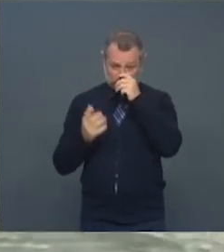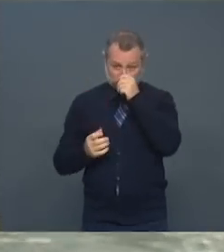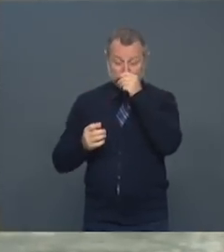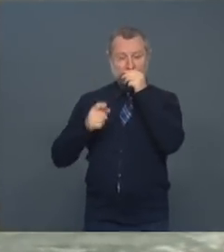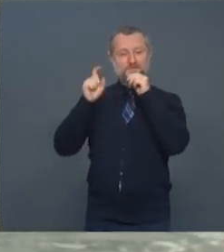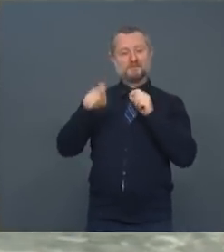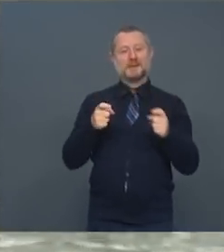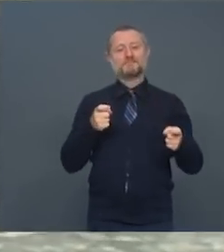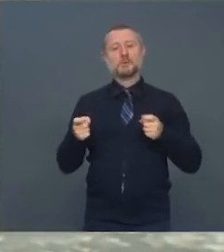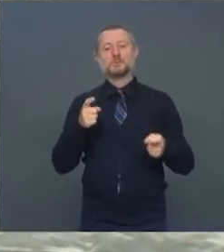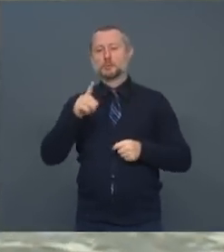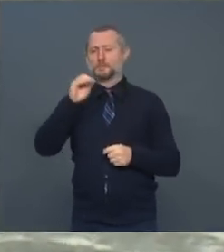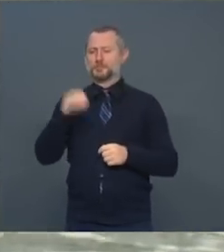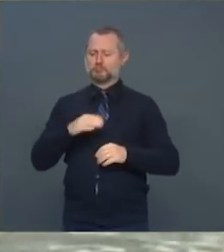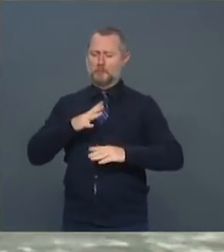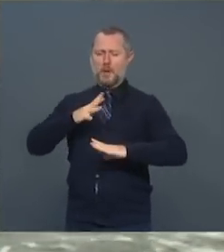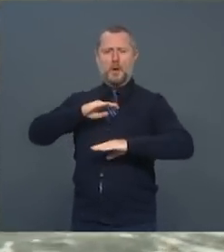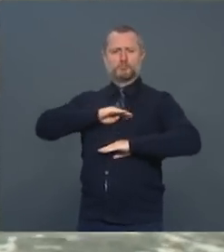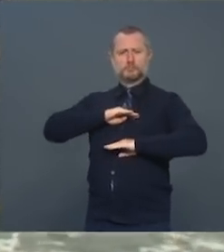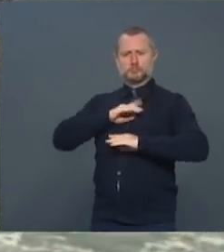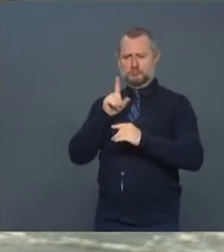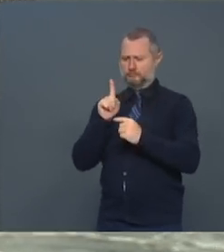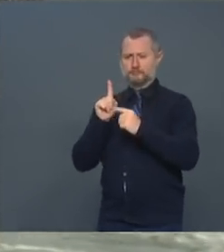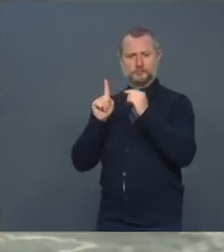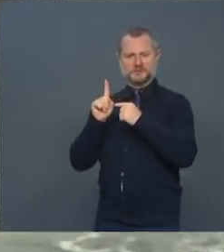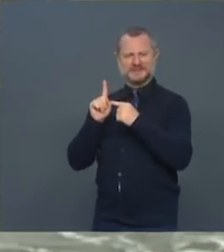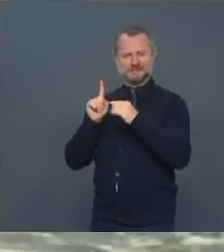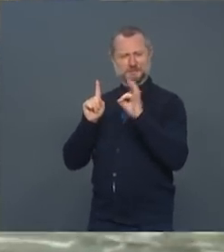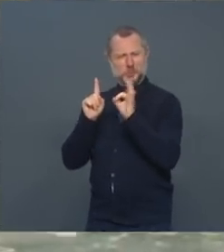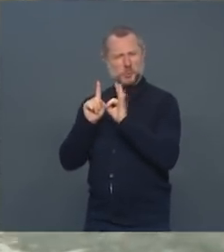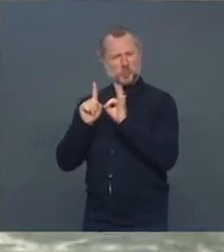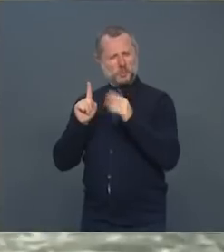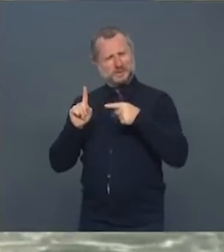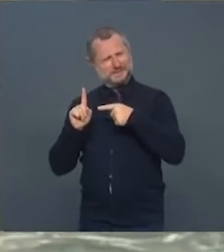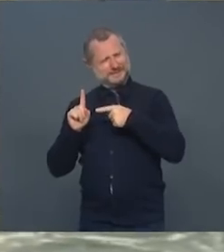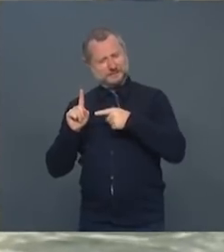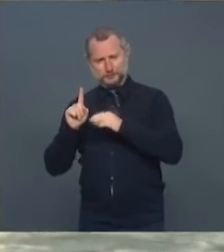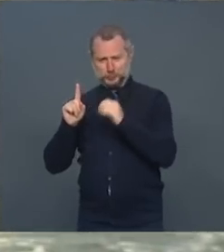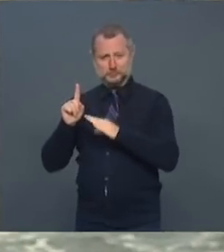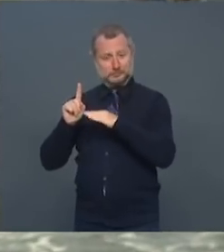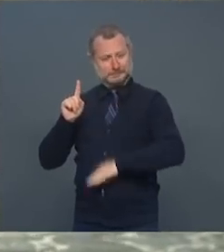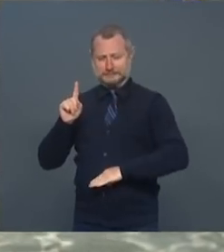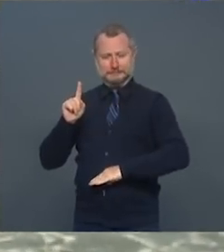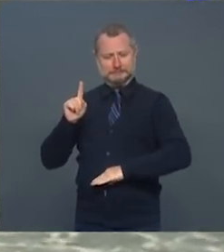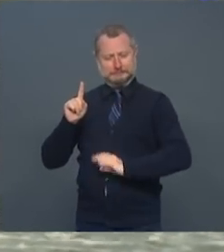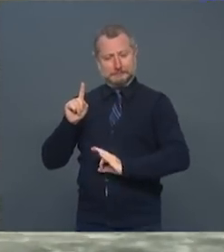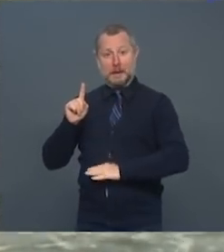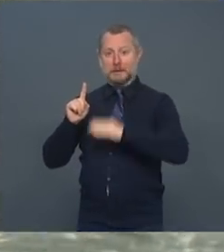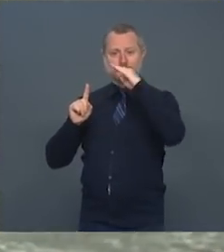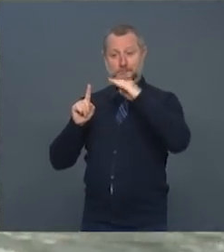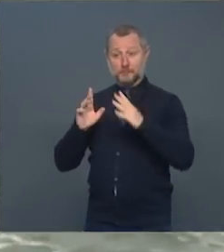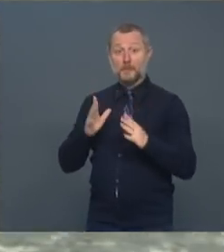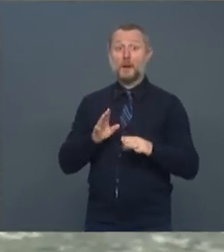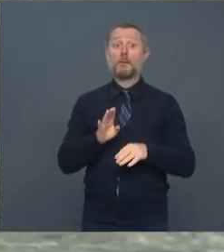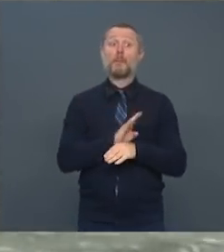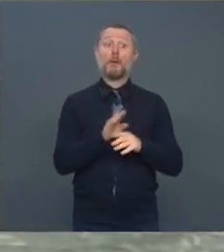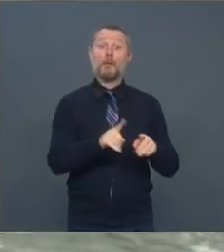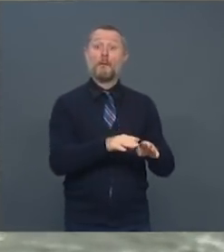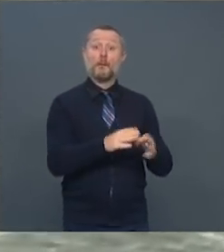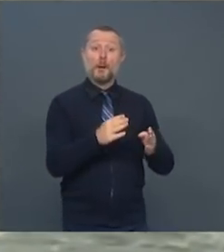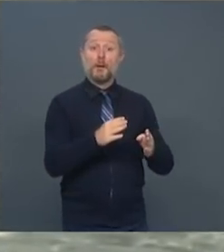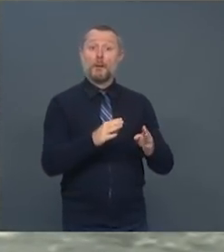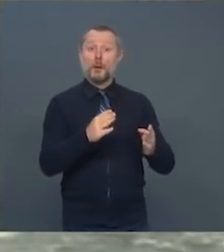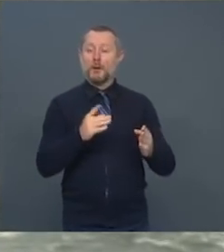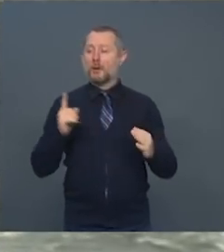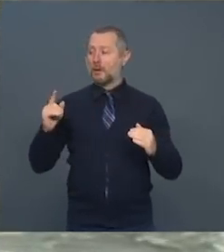That's what 1% means. So keep opening up economic activity